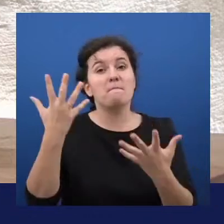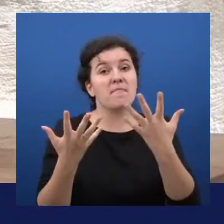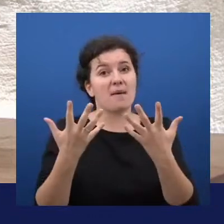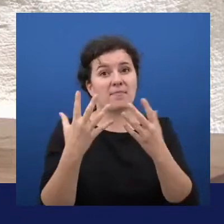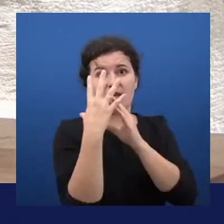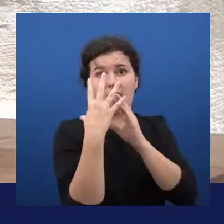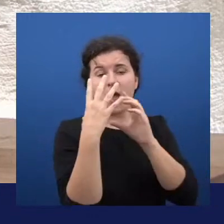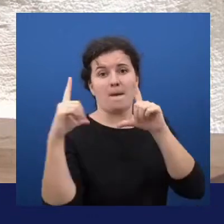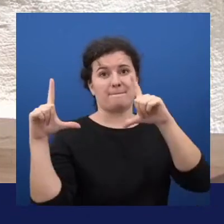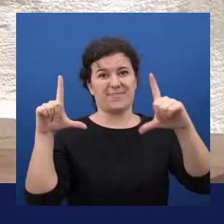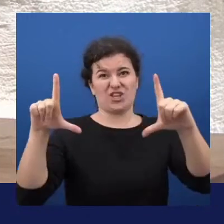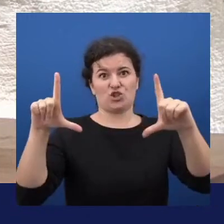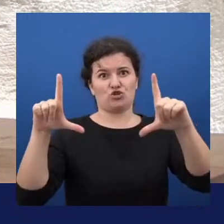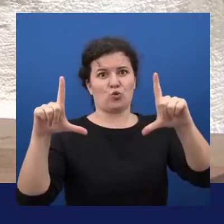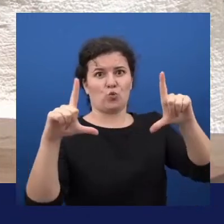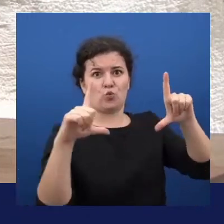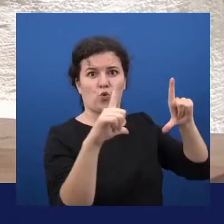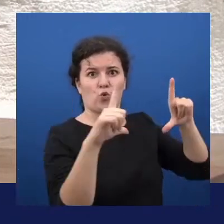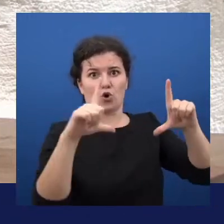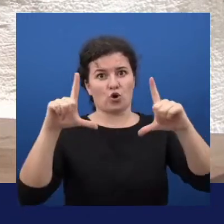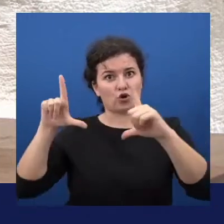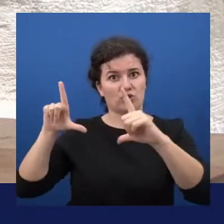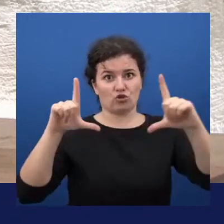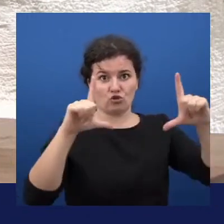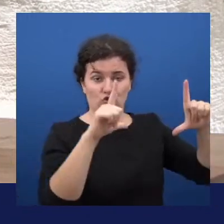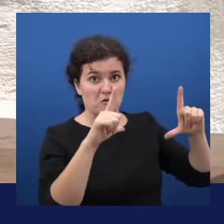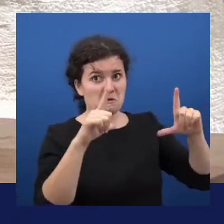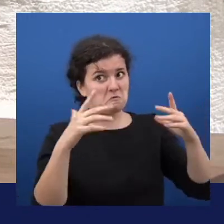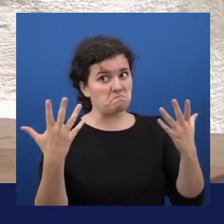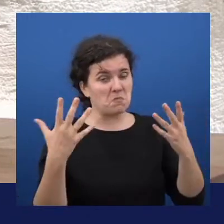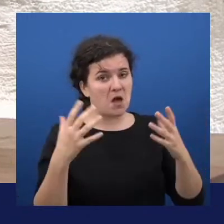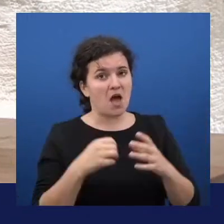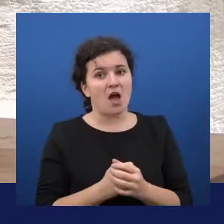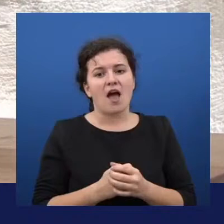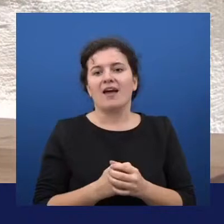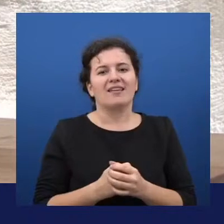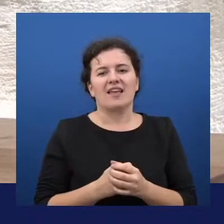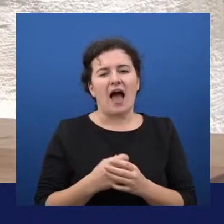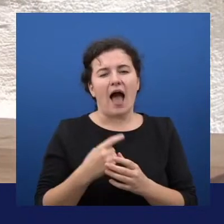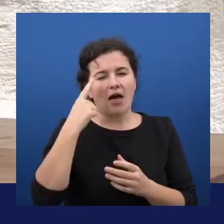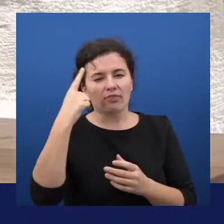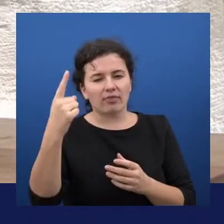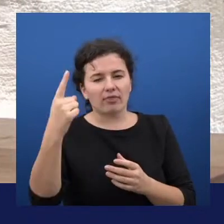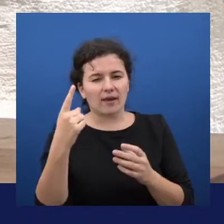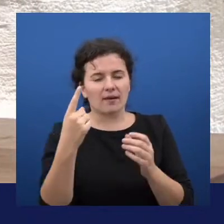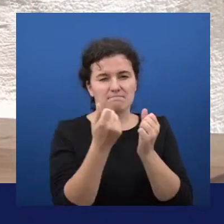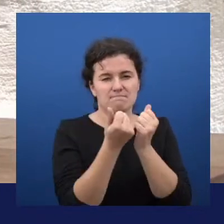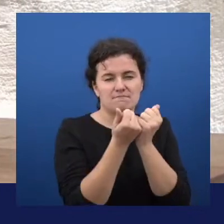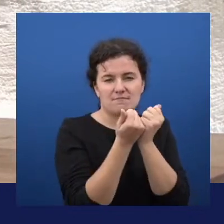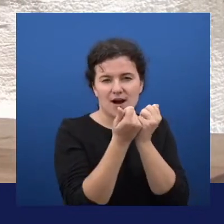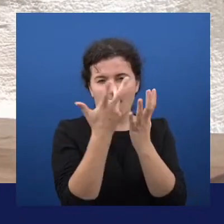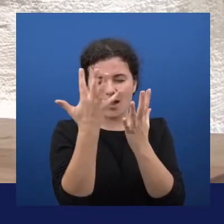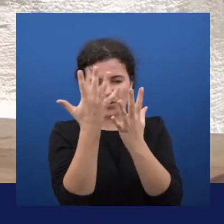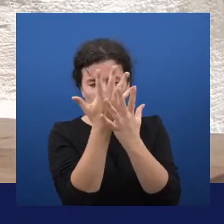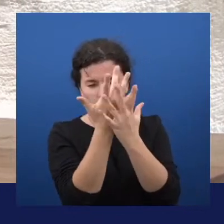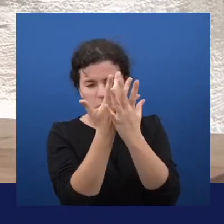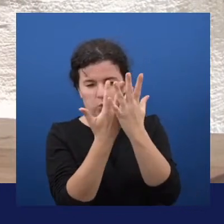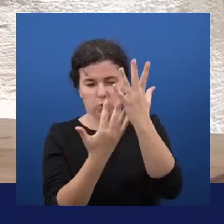No, it's not that. It's just like the projection from many to many to me seems really hard.